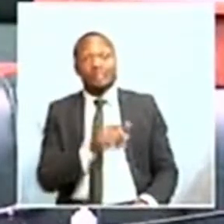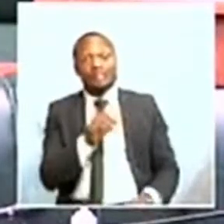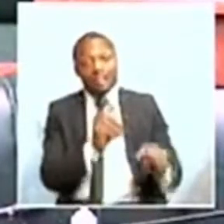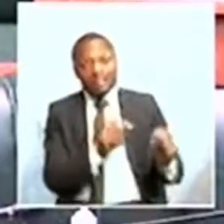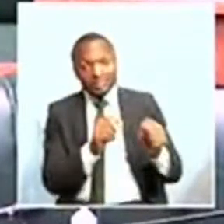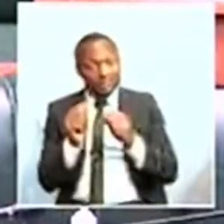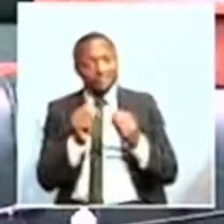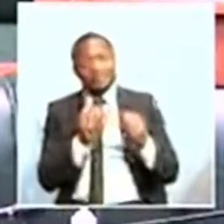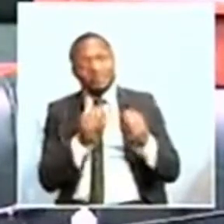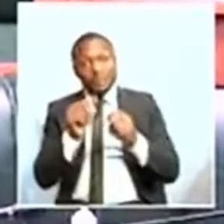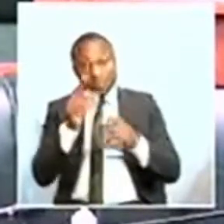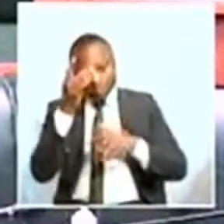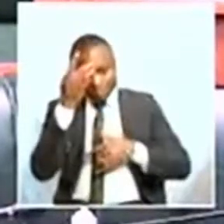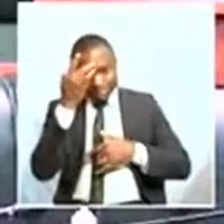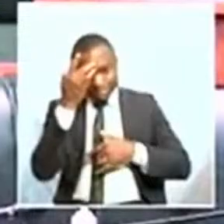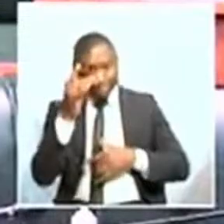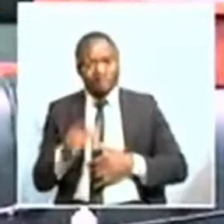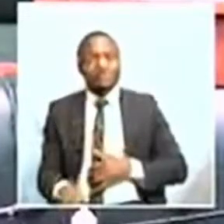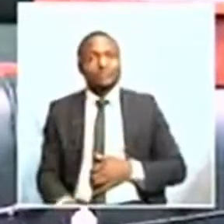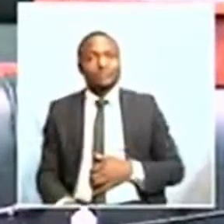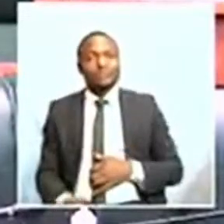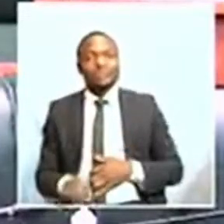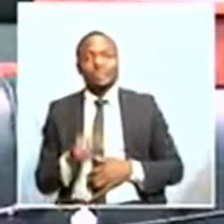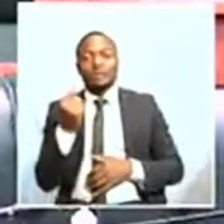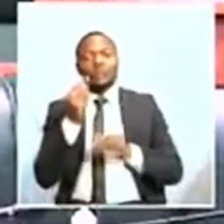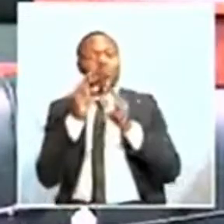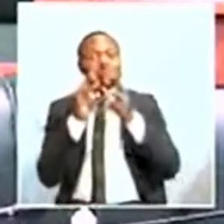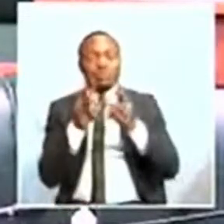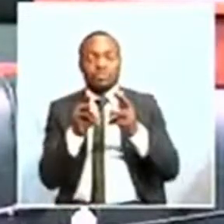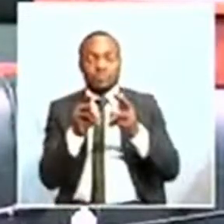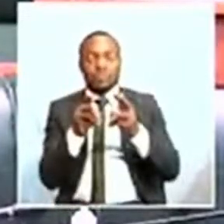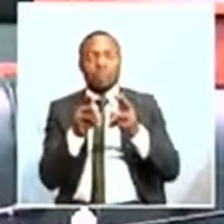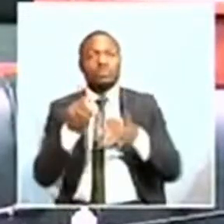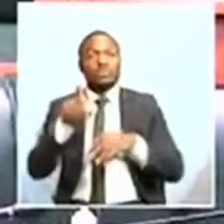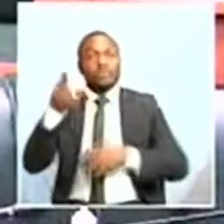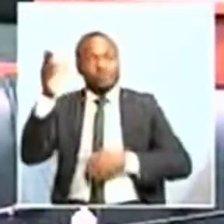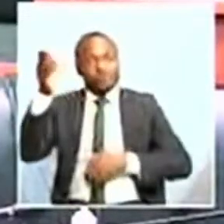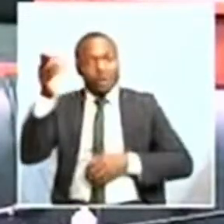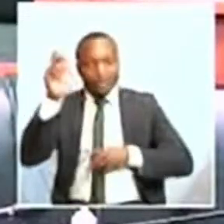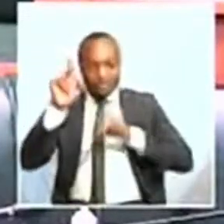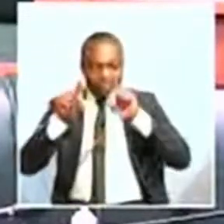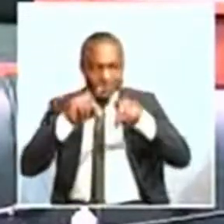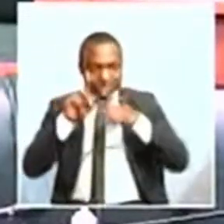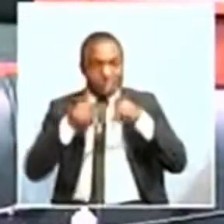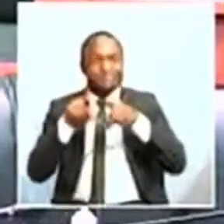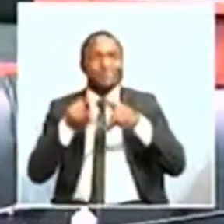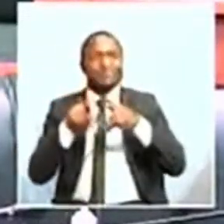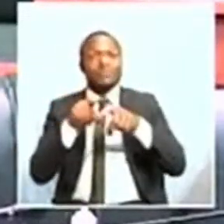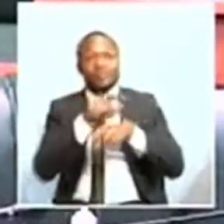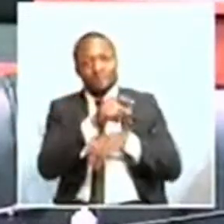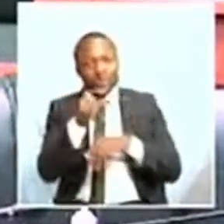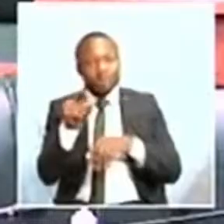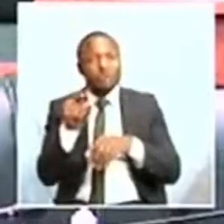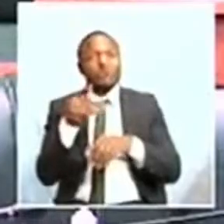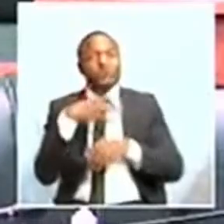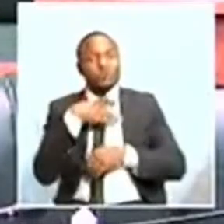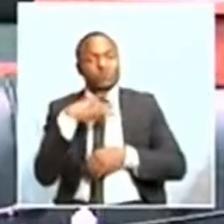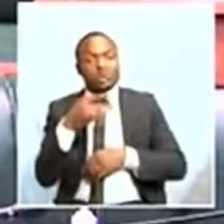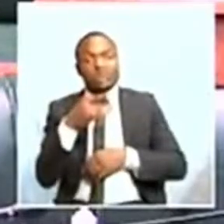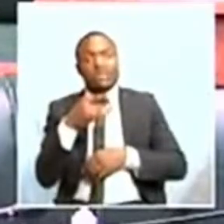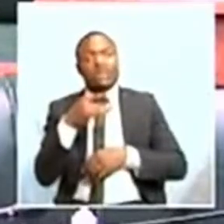diseases. I'm sure that's the way to go. We need to sensitize our people, especially those who like